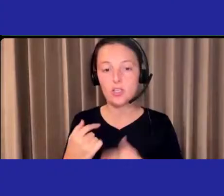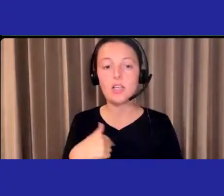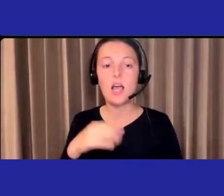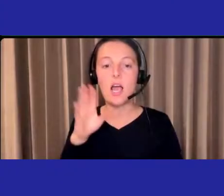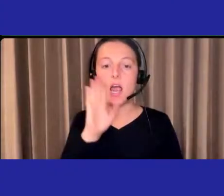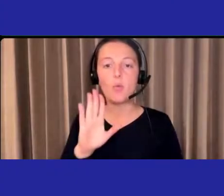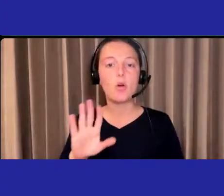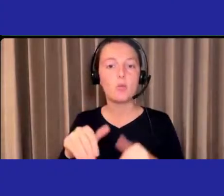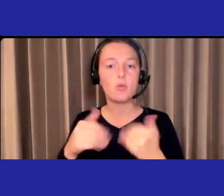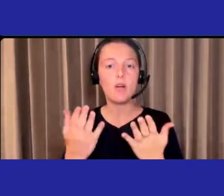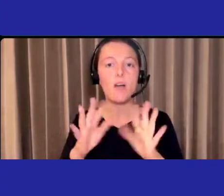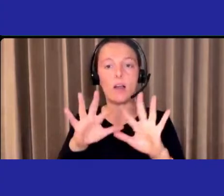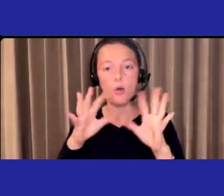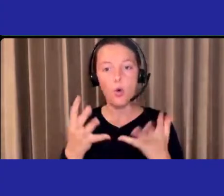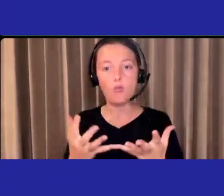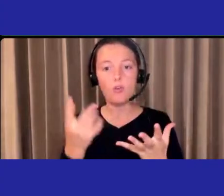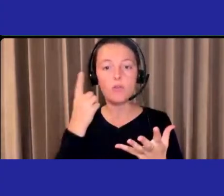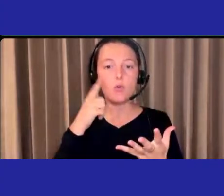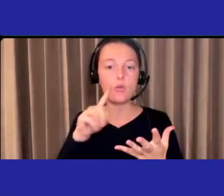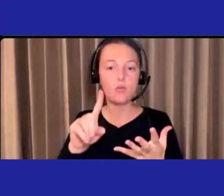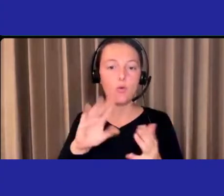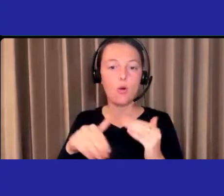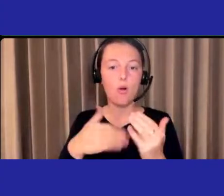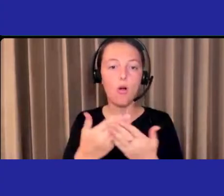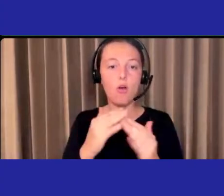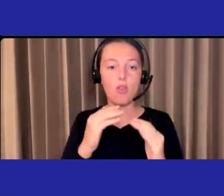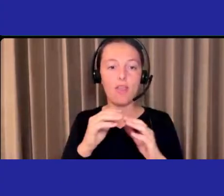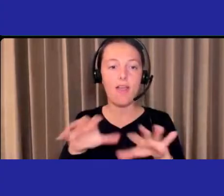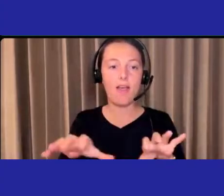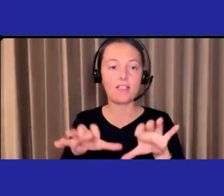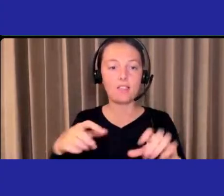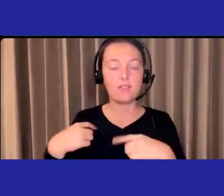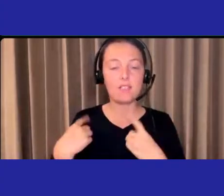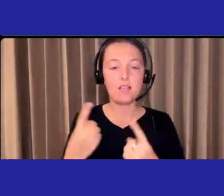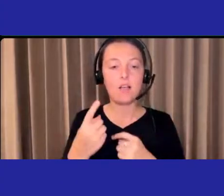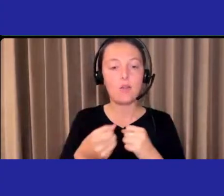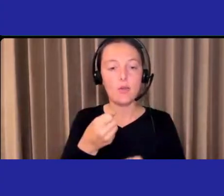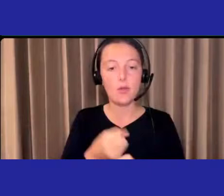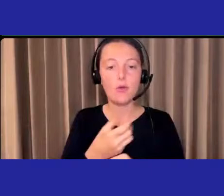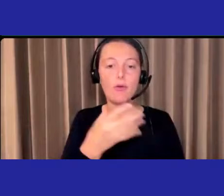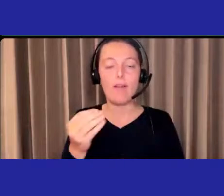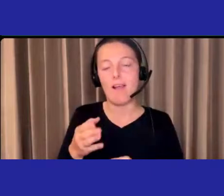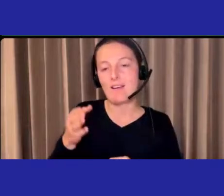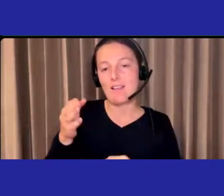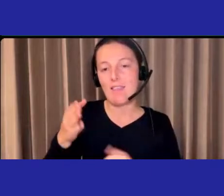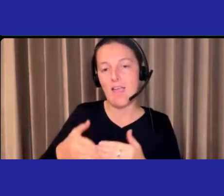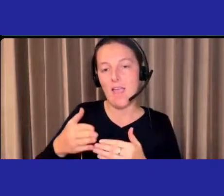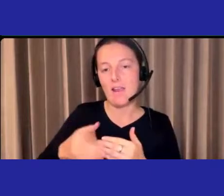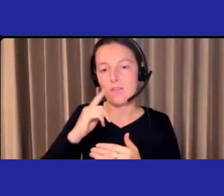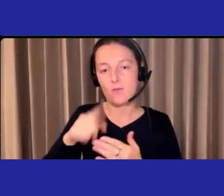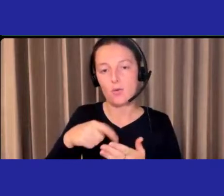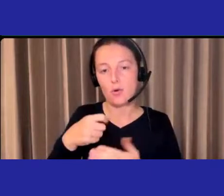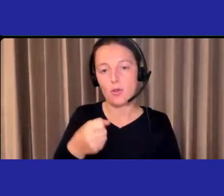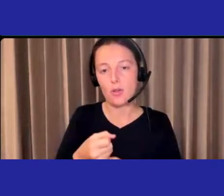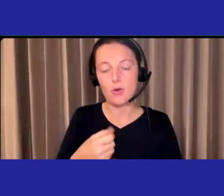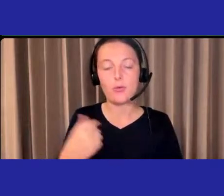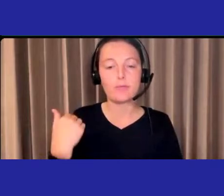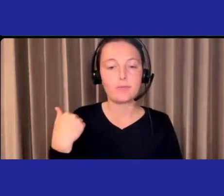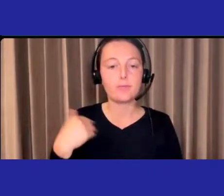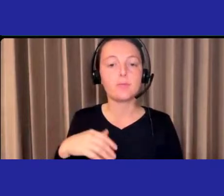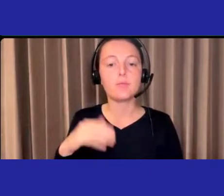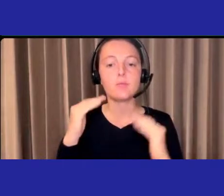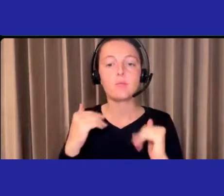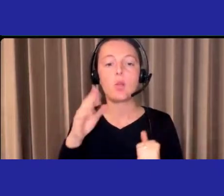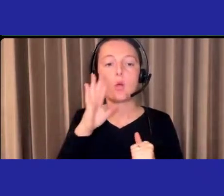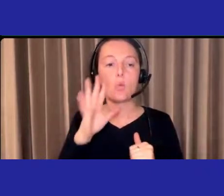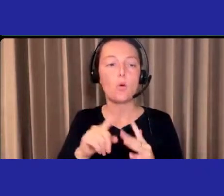EDI office has been doing throughout the year and the latter part of the year. We're going to start with a recap of education and capacity building